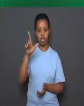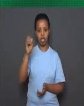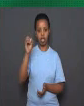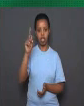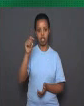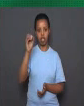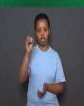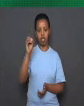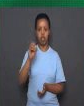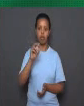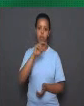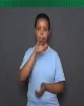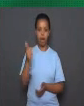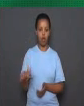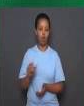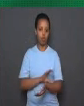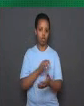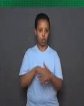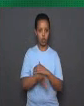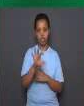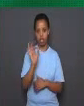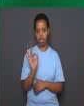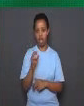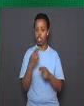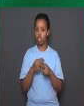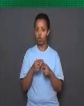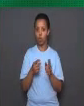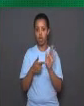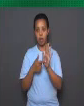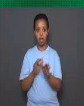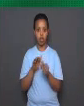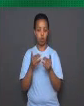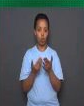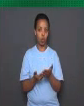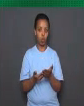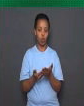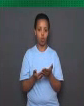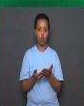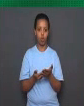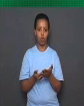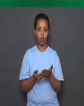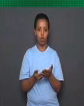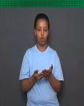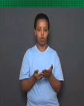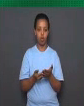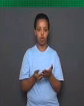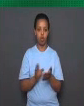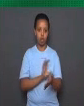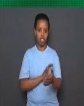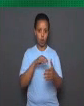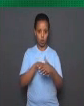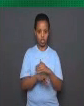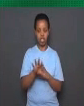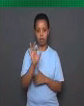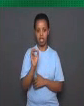all cells. As its name implies, it is the skeleton within